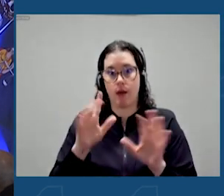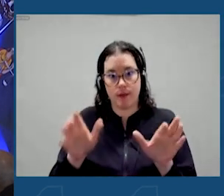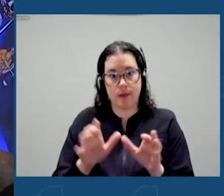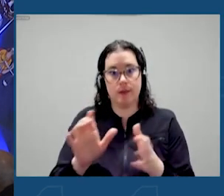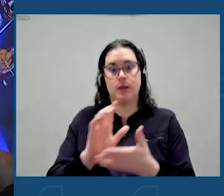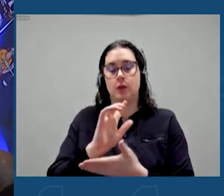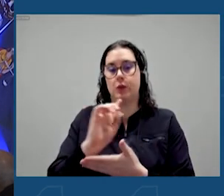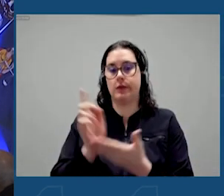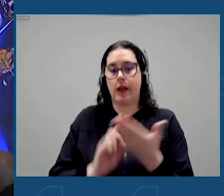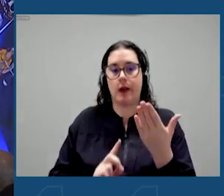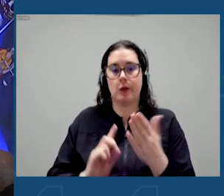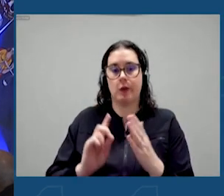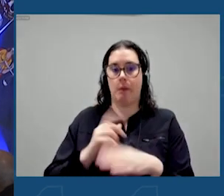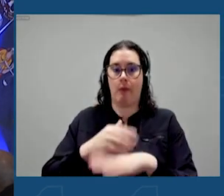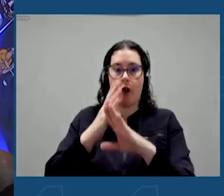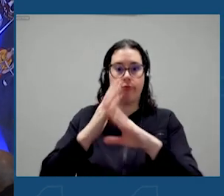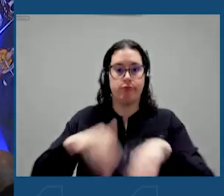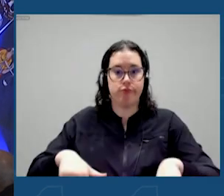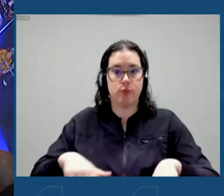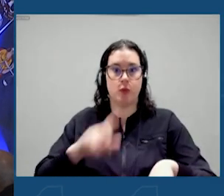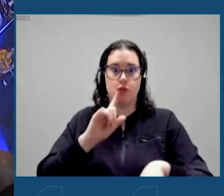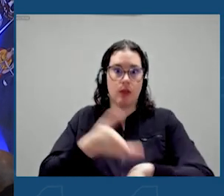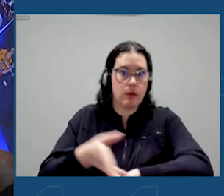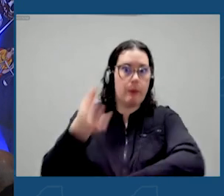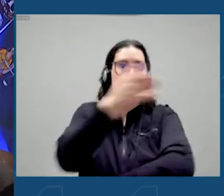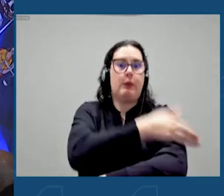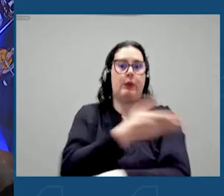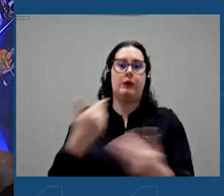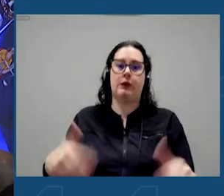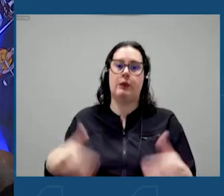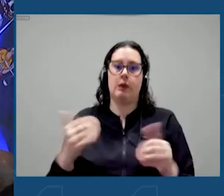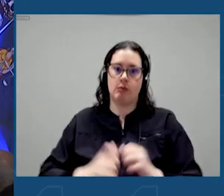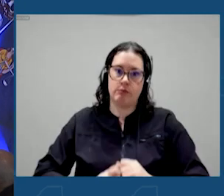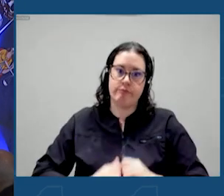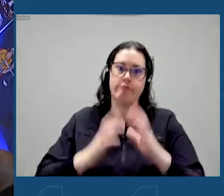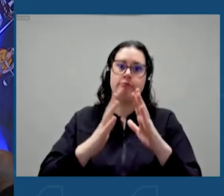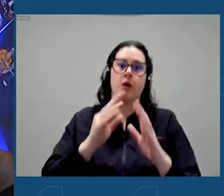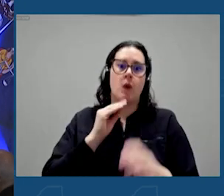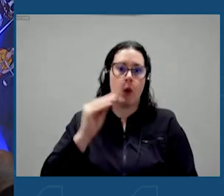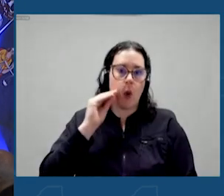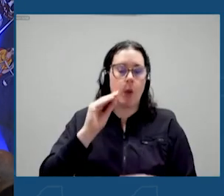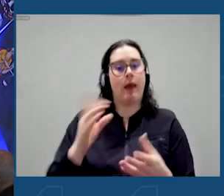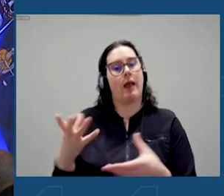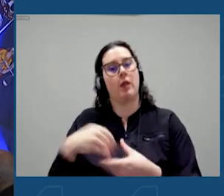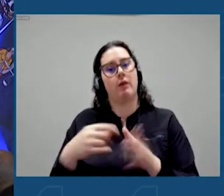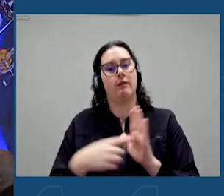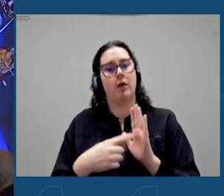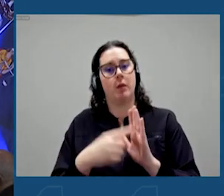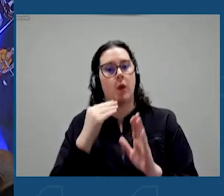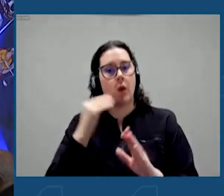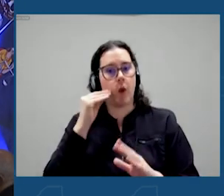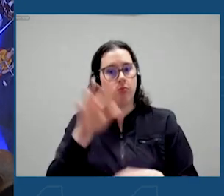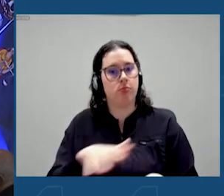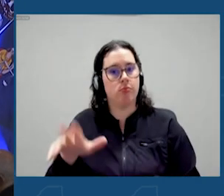barriers to radically improve the growth of housing, including affordable housing throughout New York